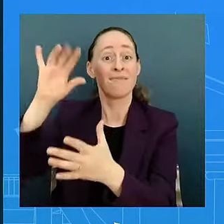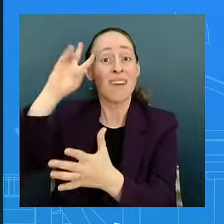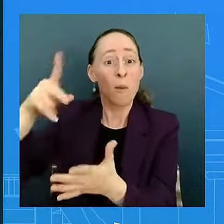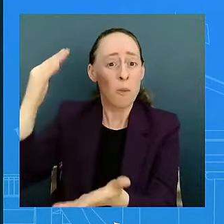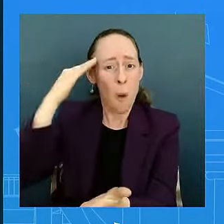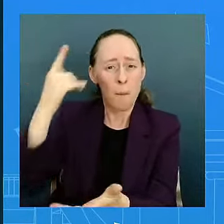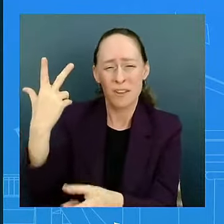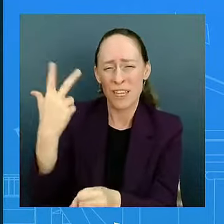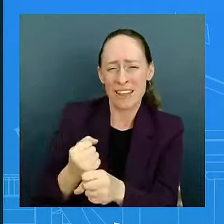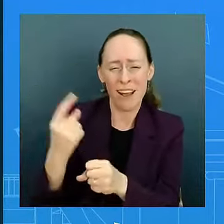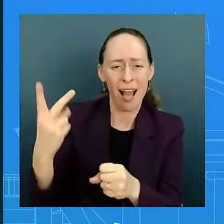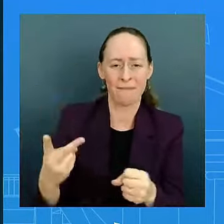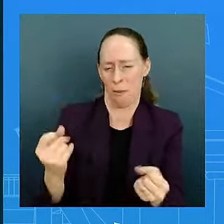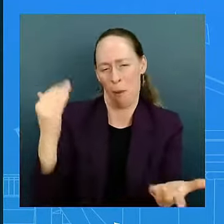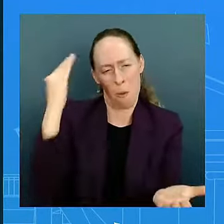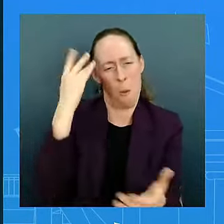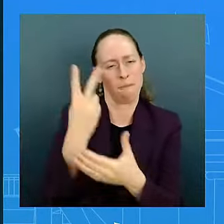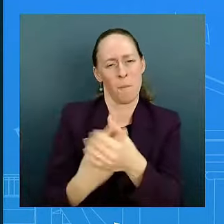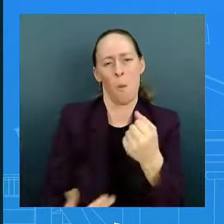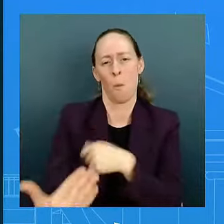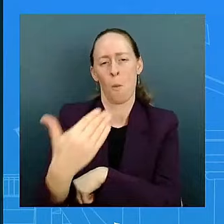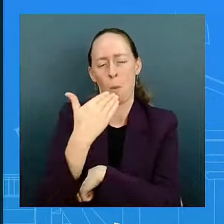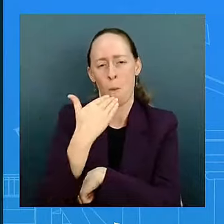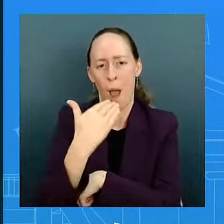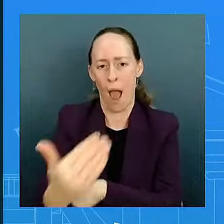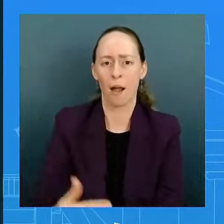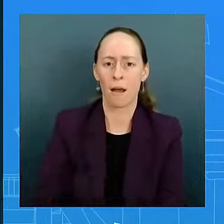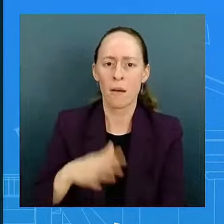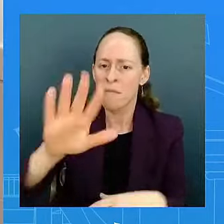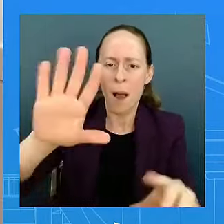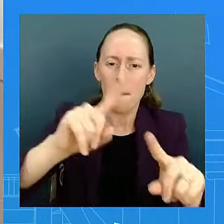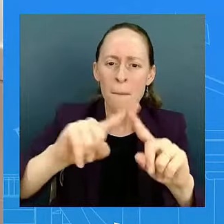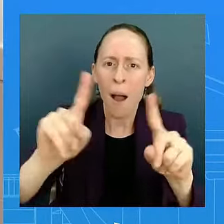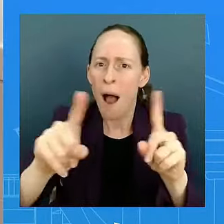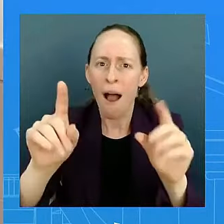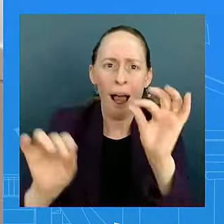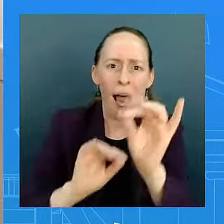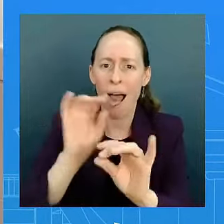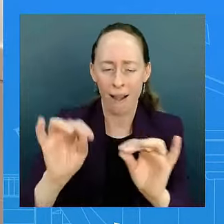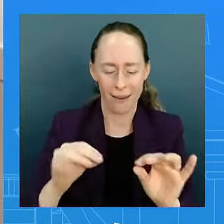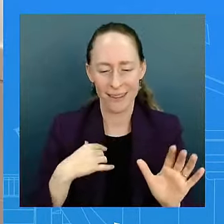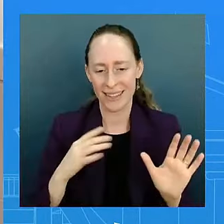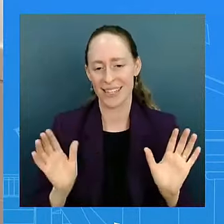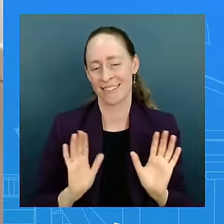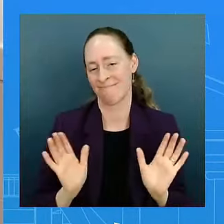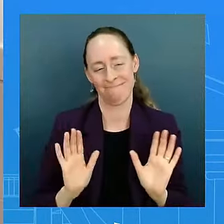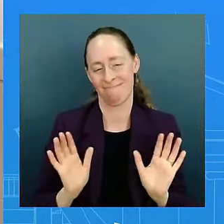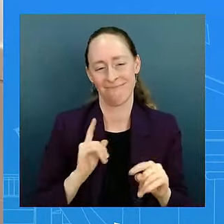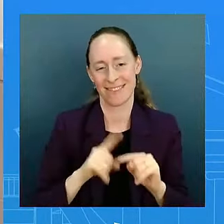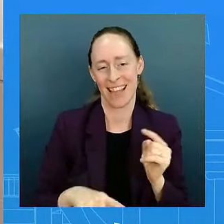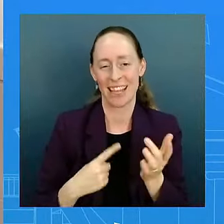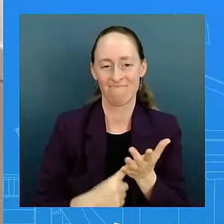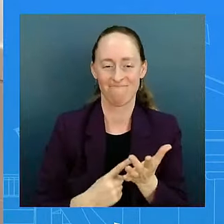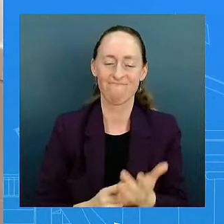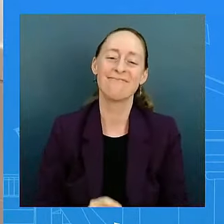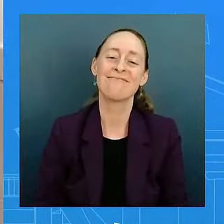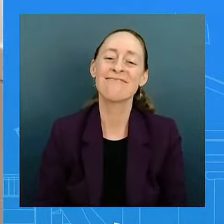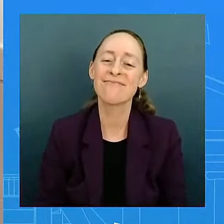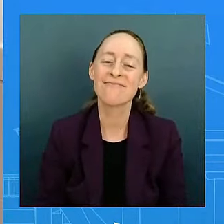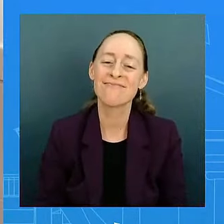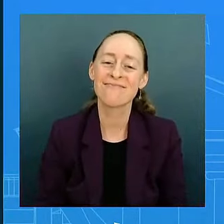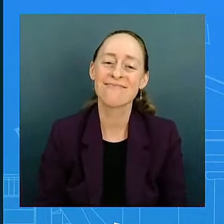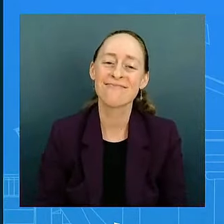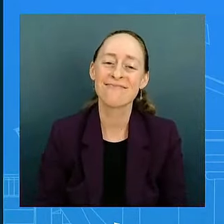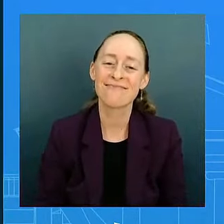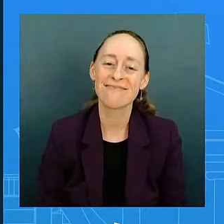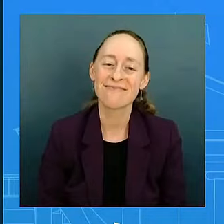what his political events would look like. Is it his intention to take time to campaign physically? The president,